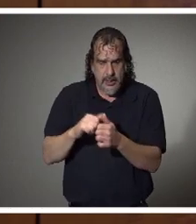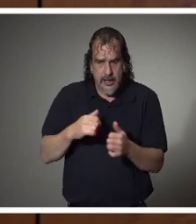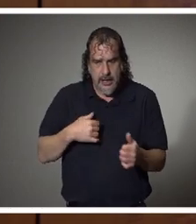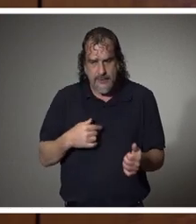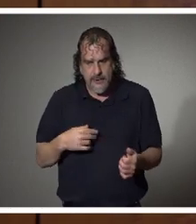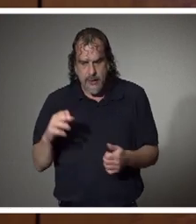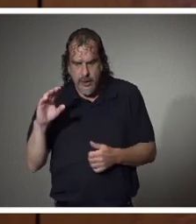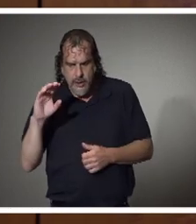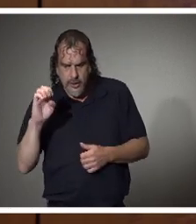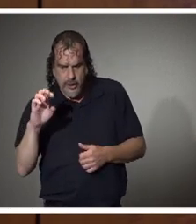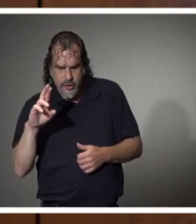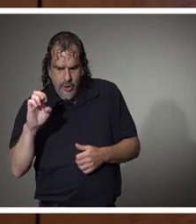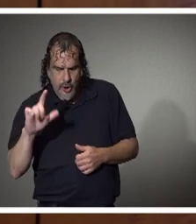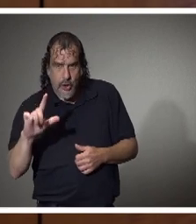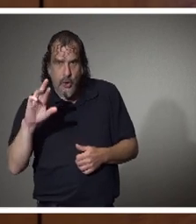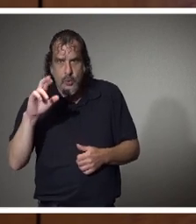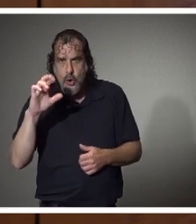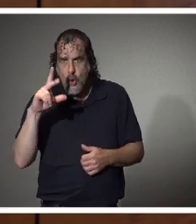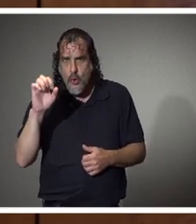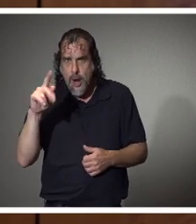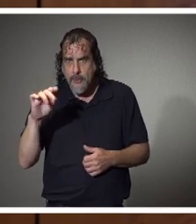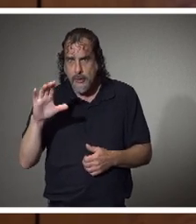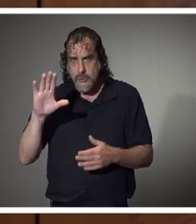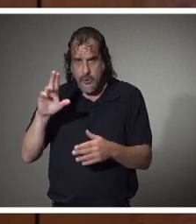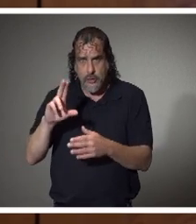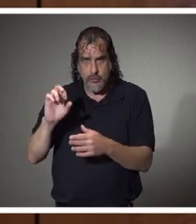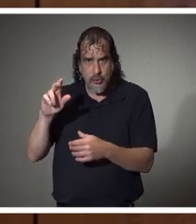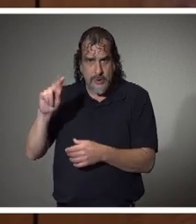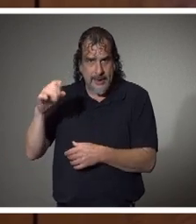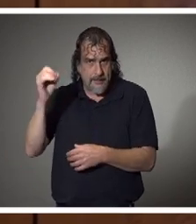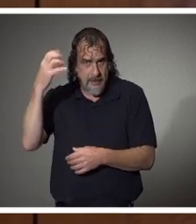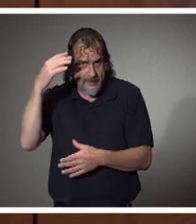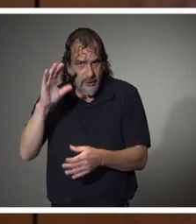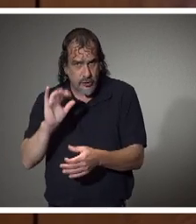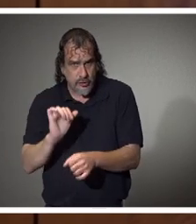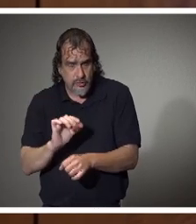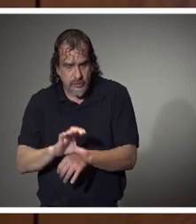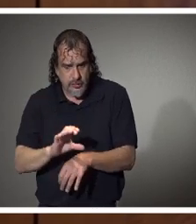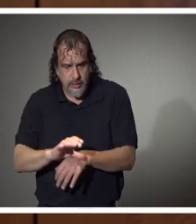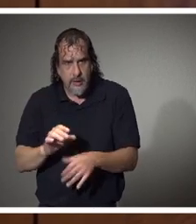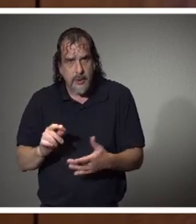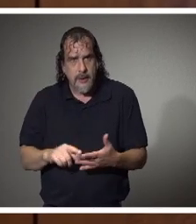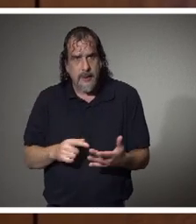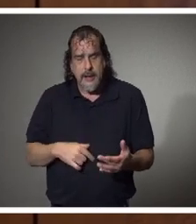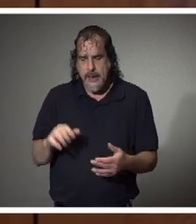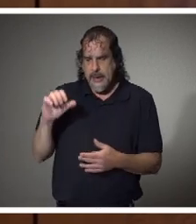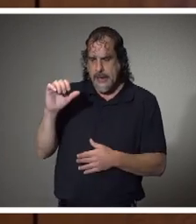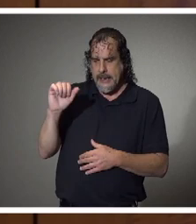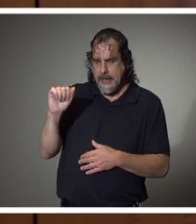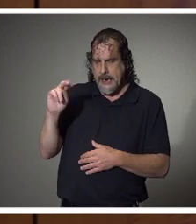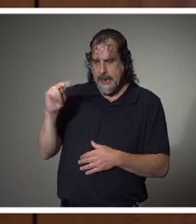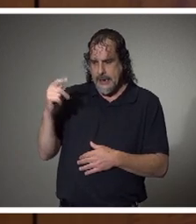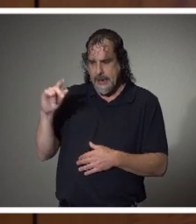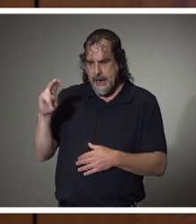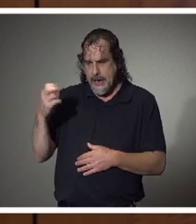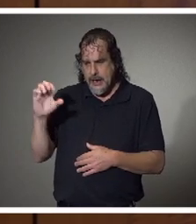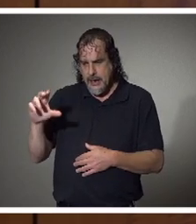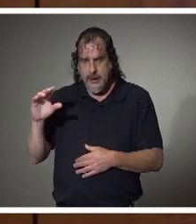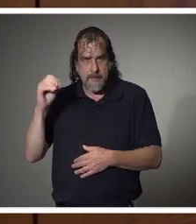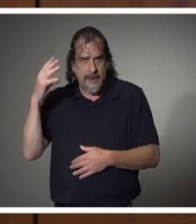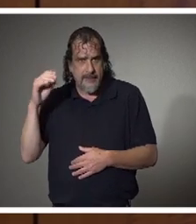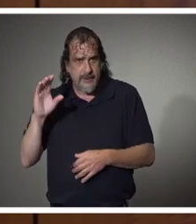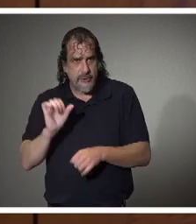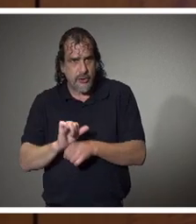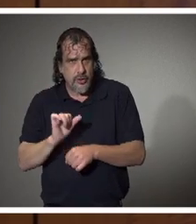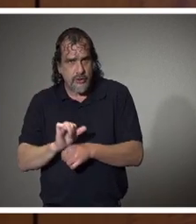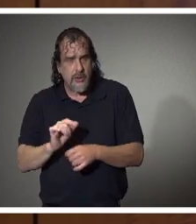Church. And then in Jones County, we'll be opening up a Survivor Assistance Center there for Antioch at Antioch United Methodist Church.